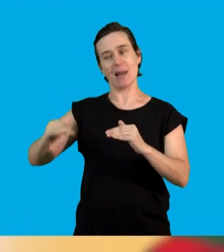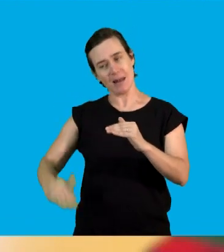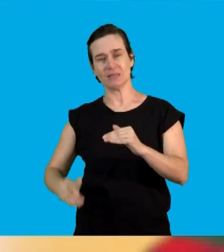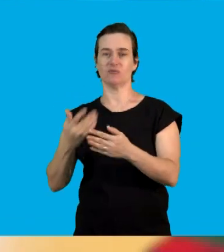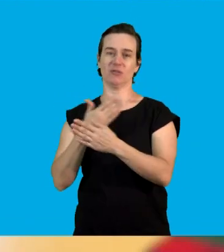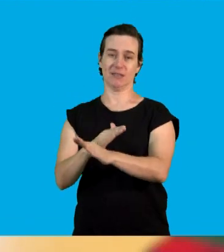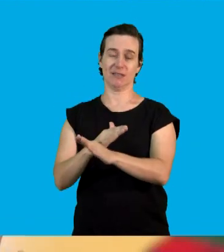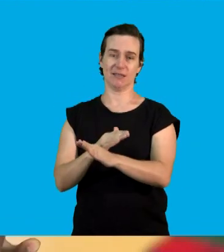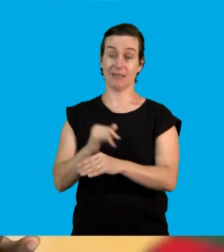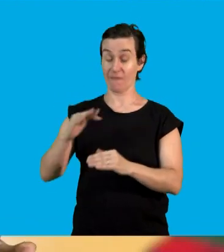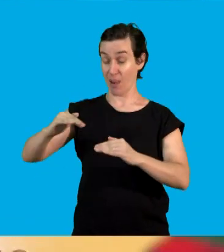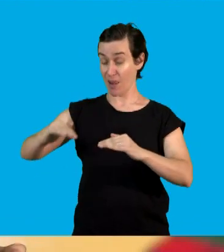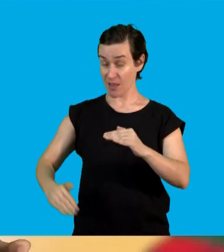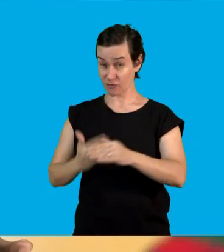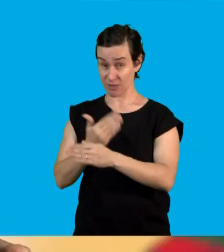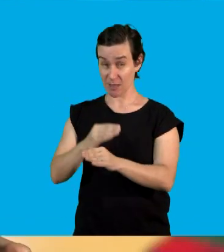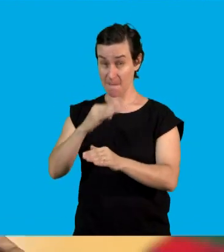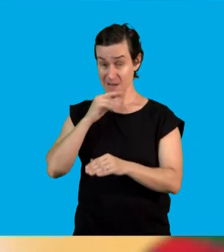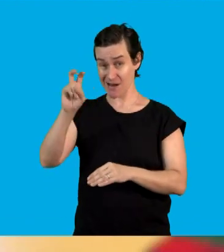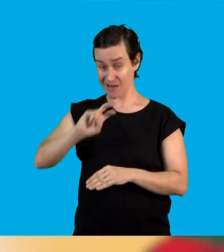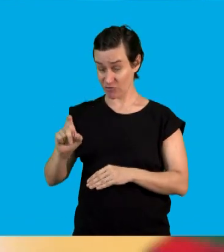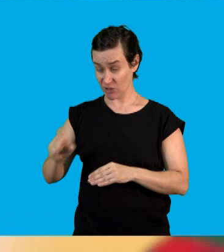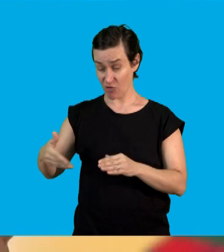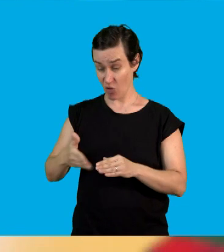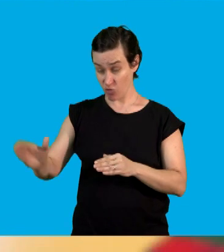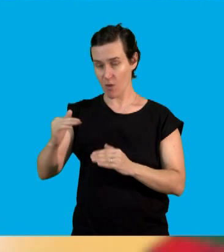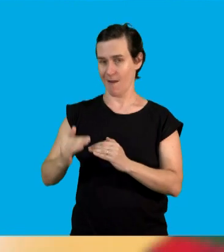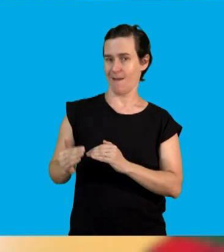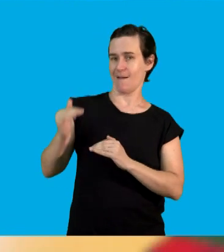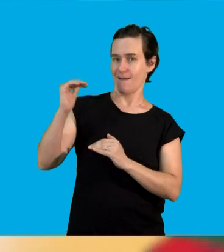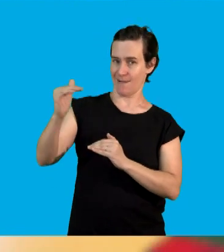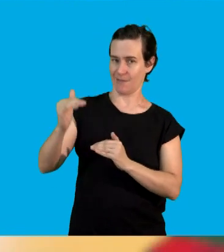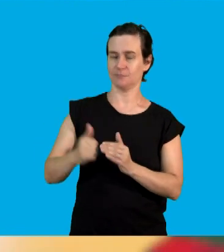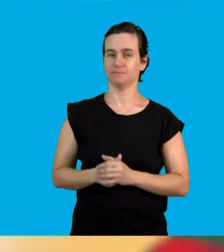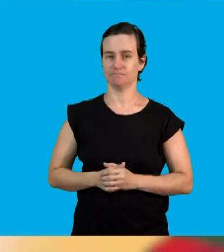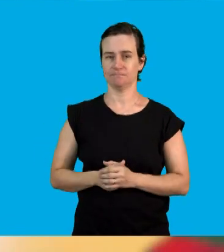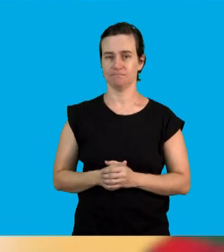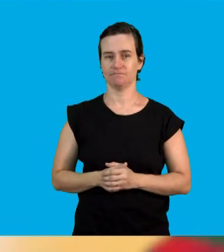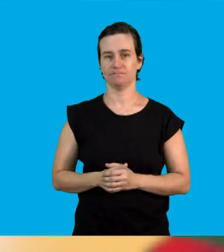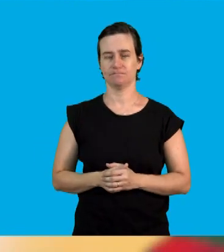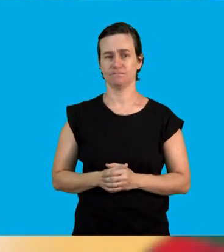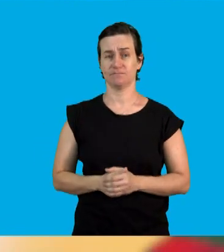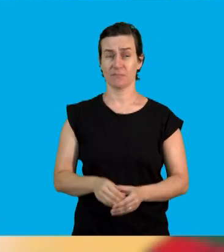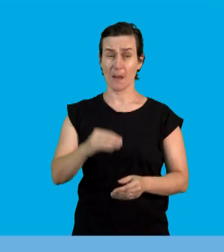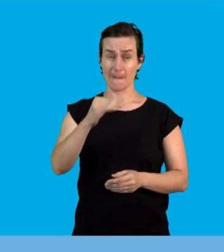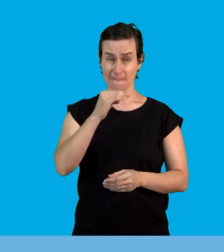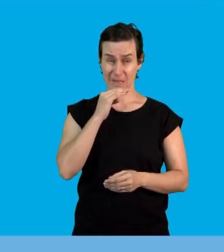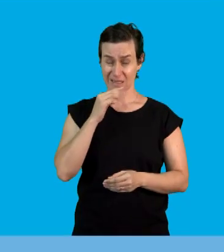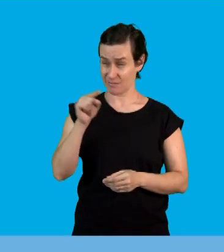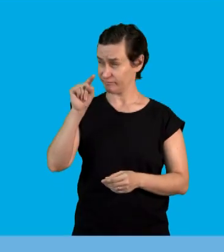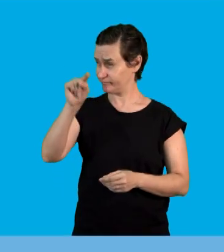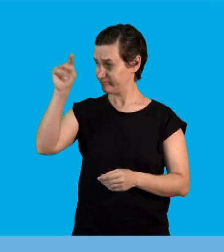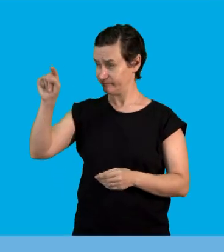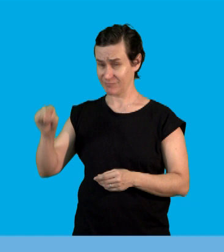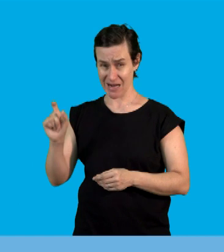resistance. The lower the resistance, the higher the current passing through that particular resistor. So it is not going to be the same in